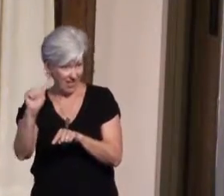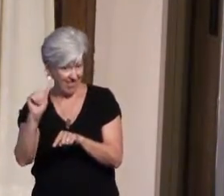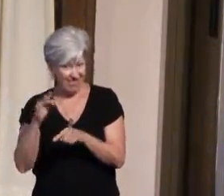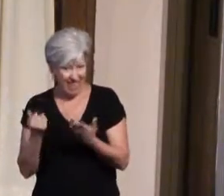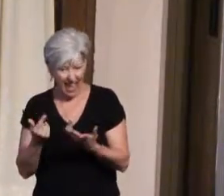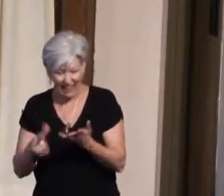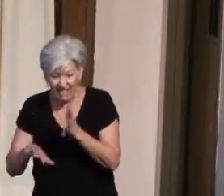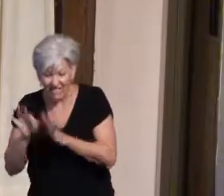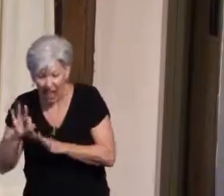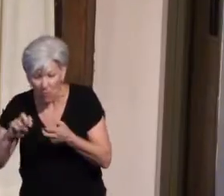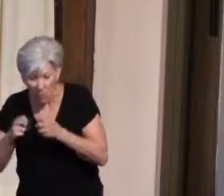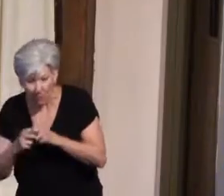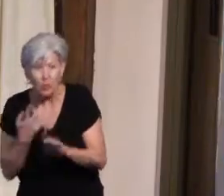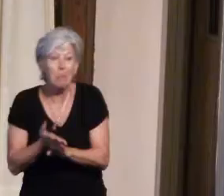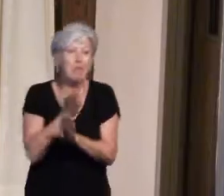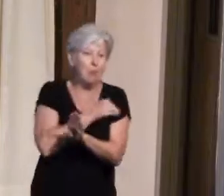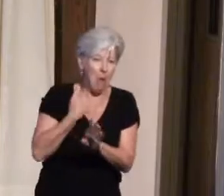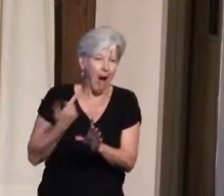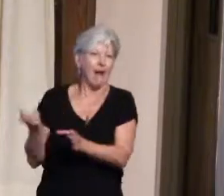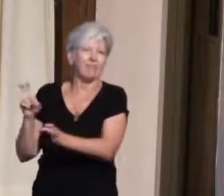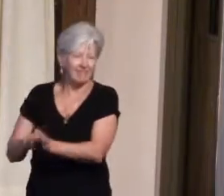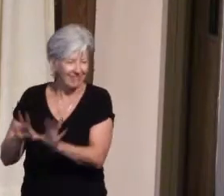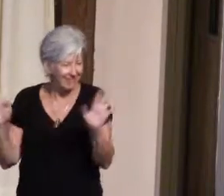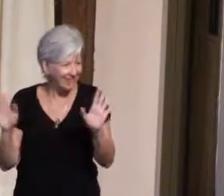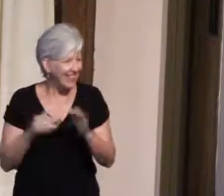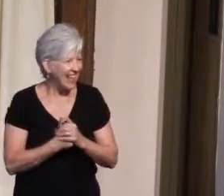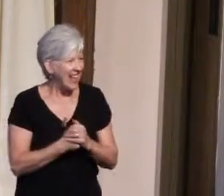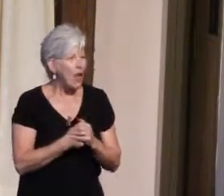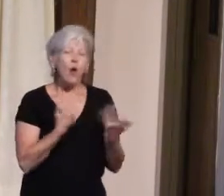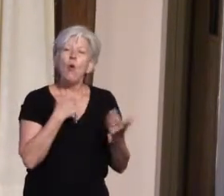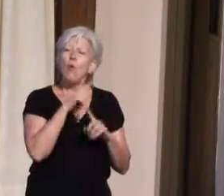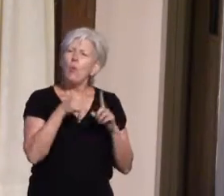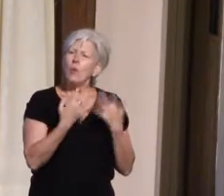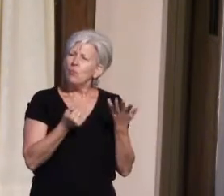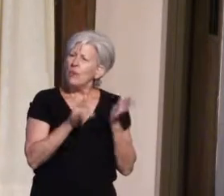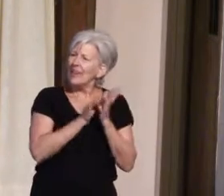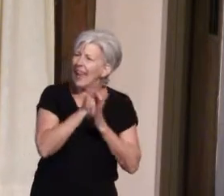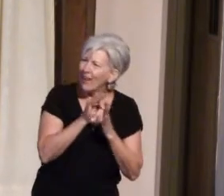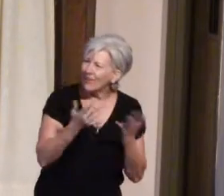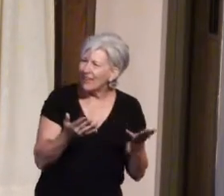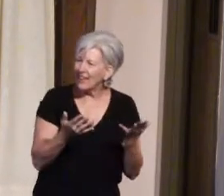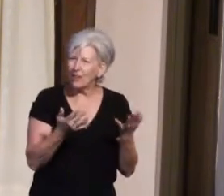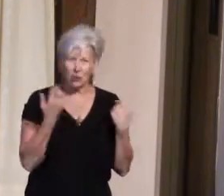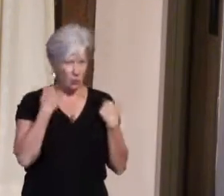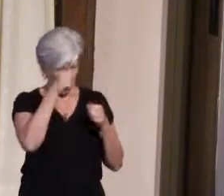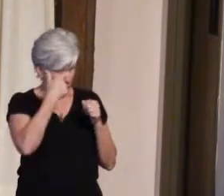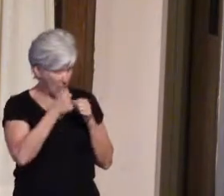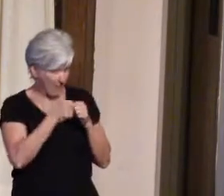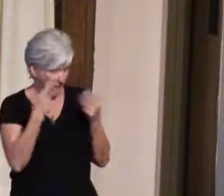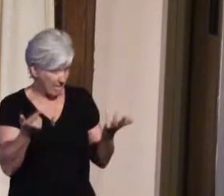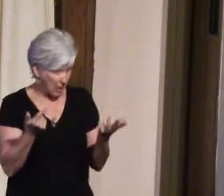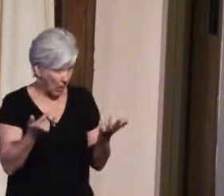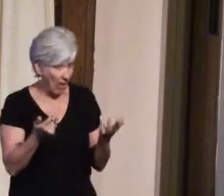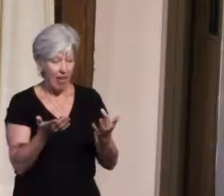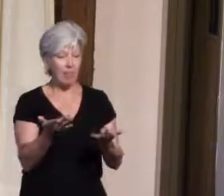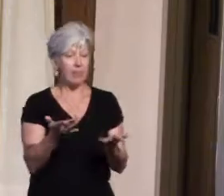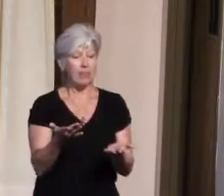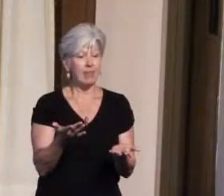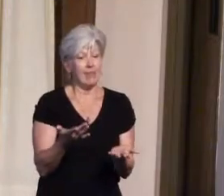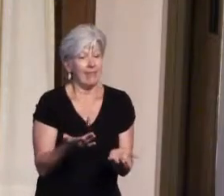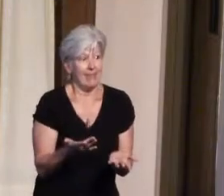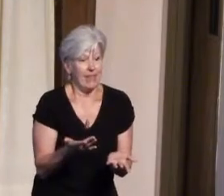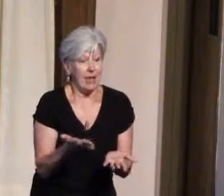the center seat on the rebooked flight to meet my connection? The car I paid way too much money